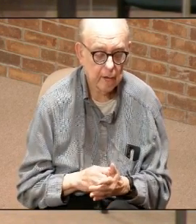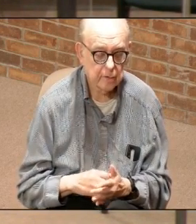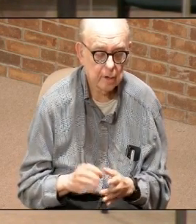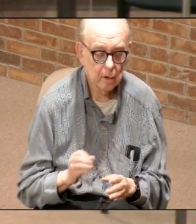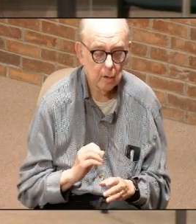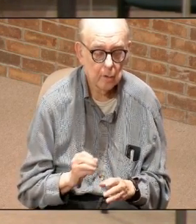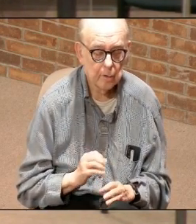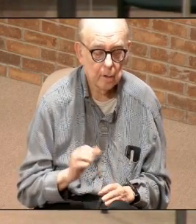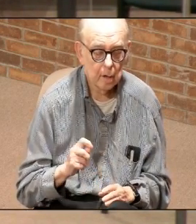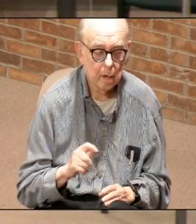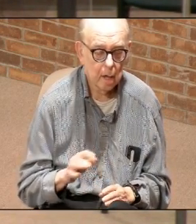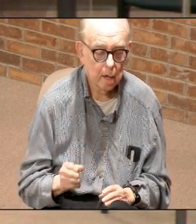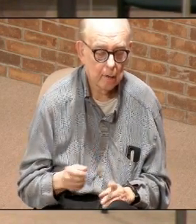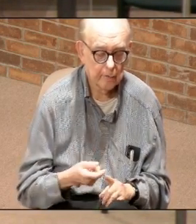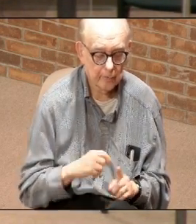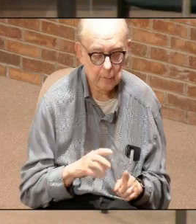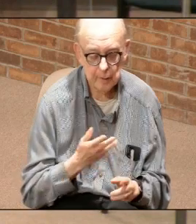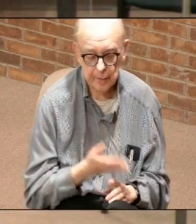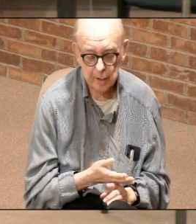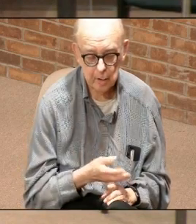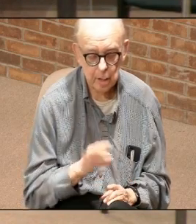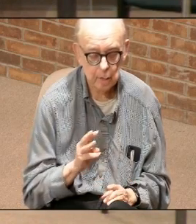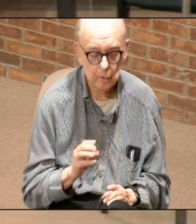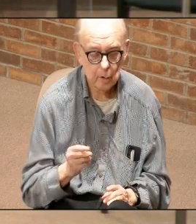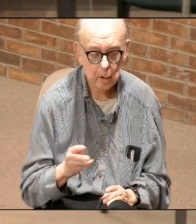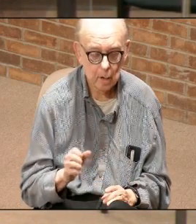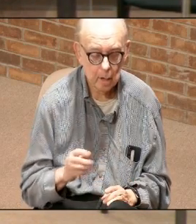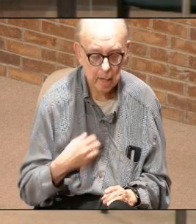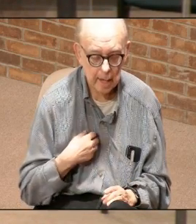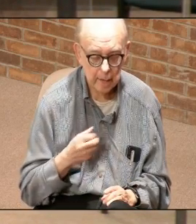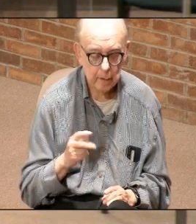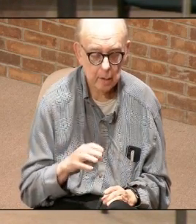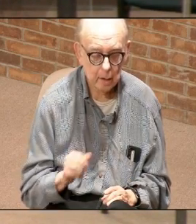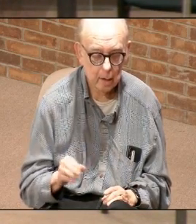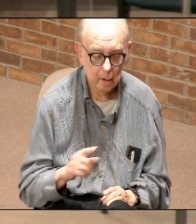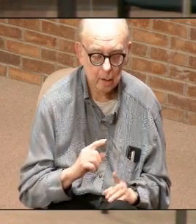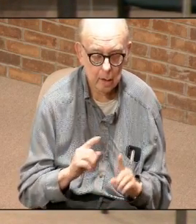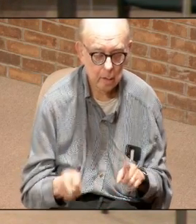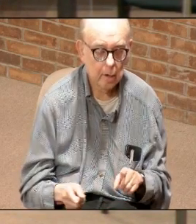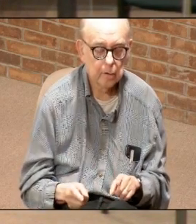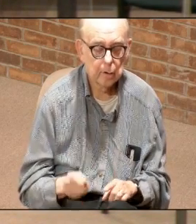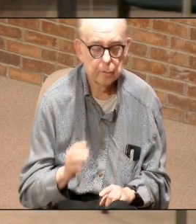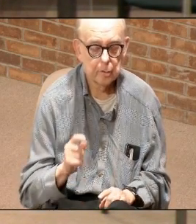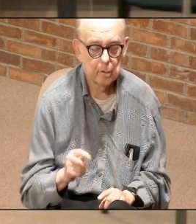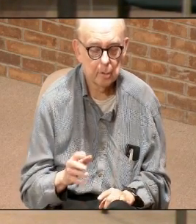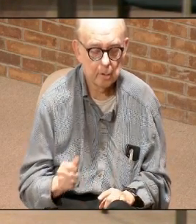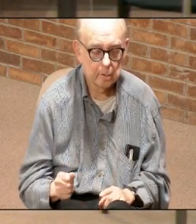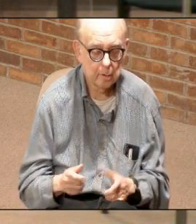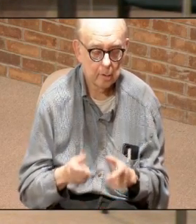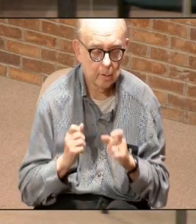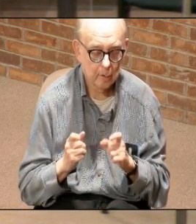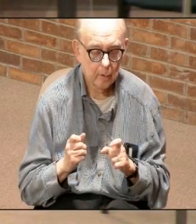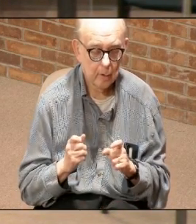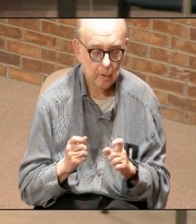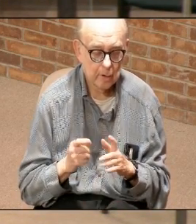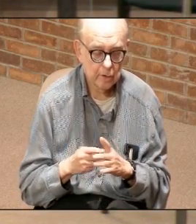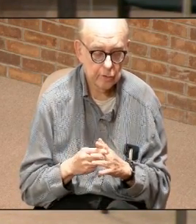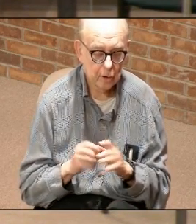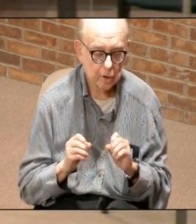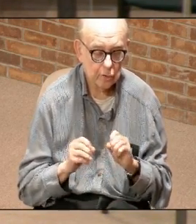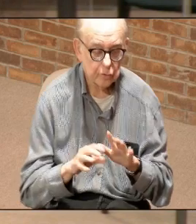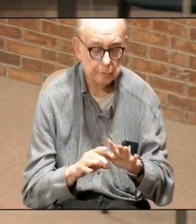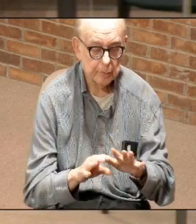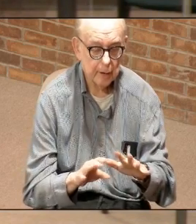Italy. So from Wuhan, they have this virus and they go to Italy, and all of a sudden it starts